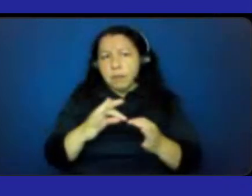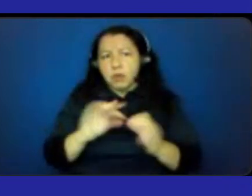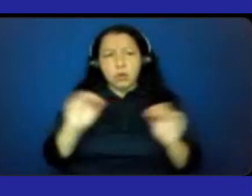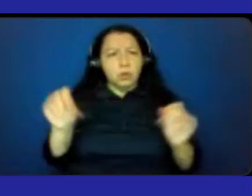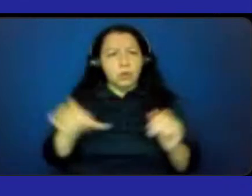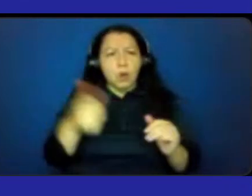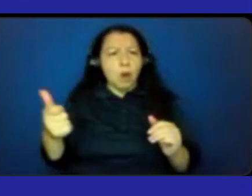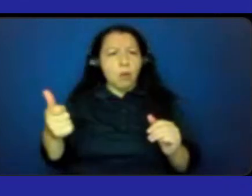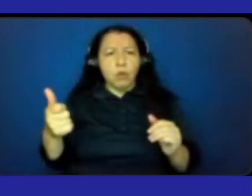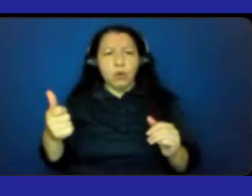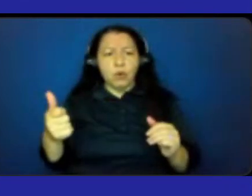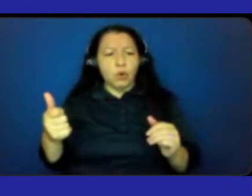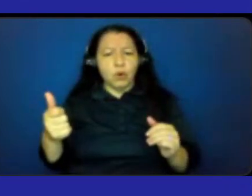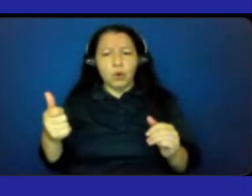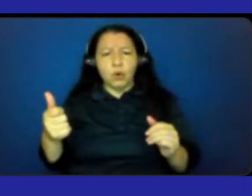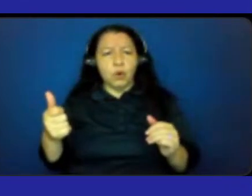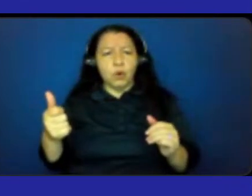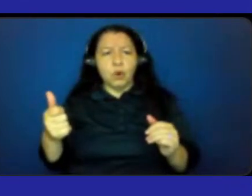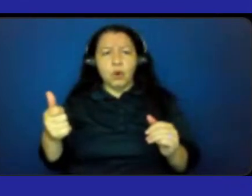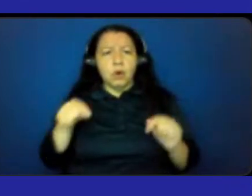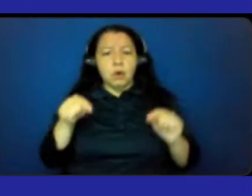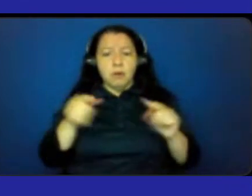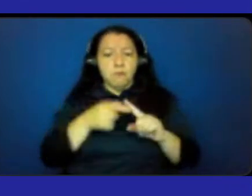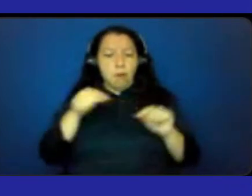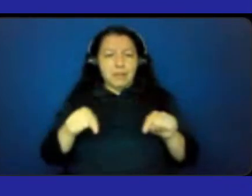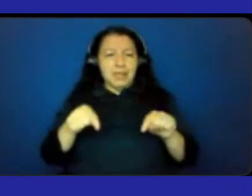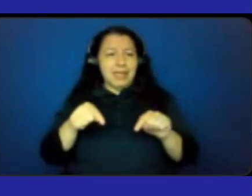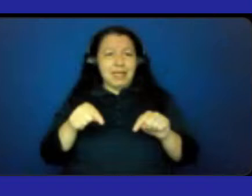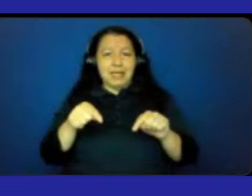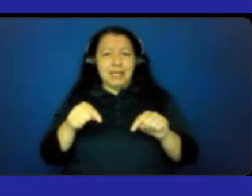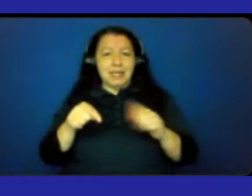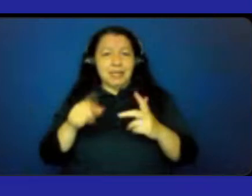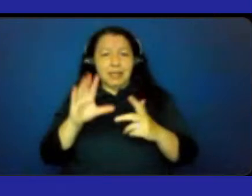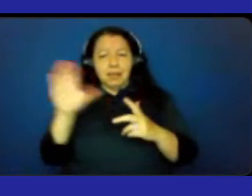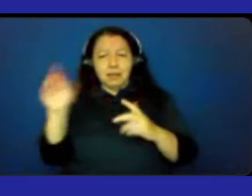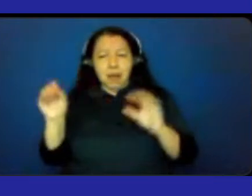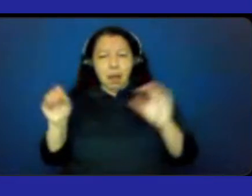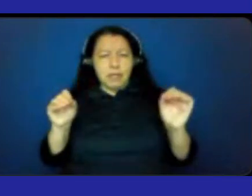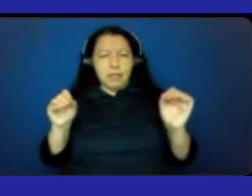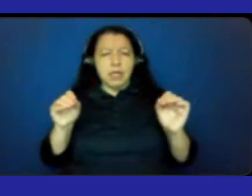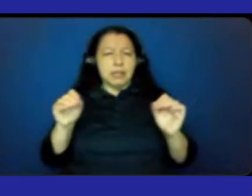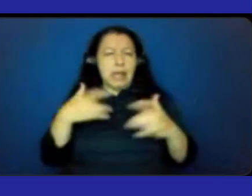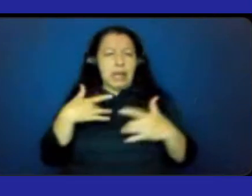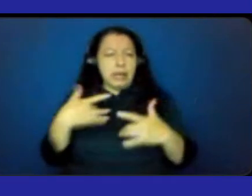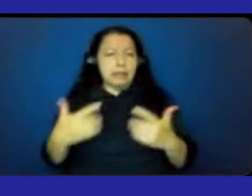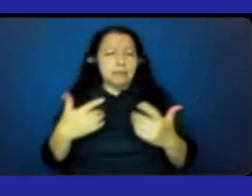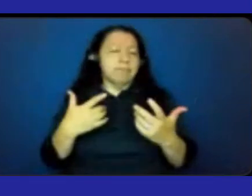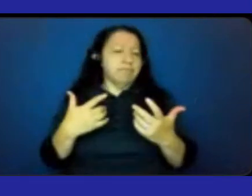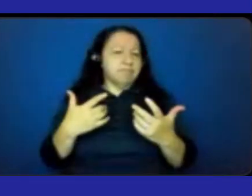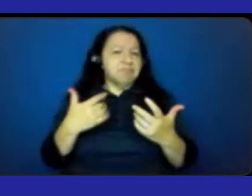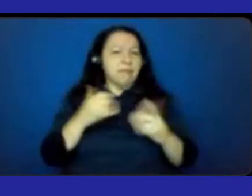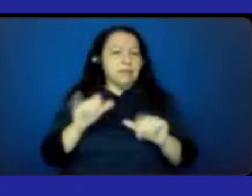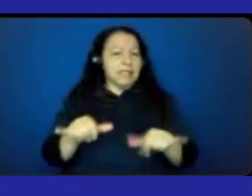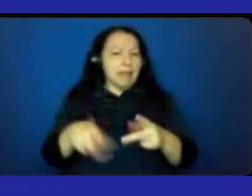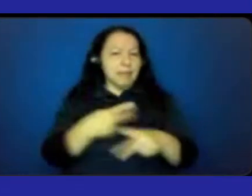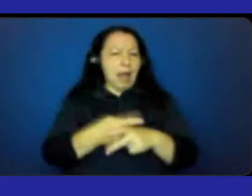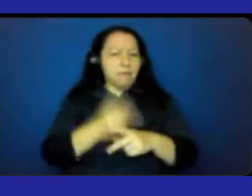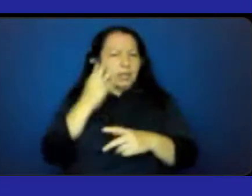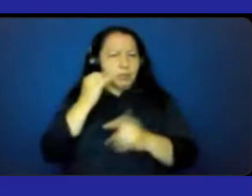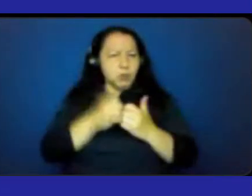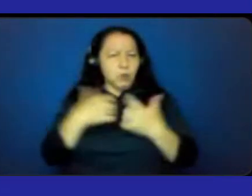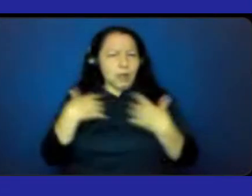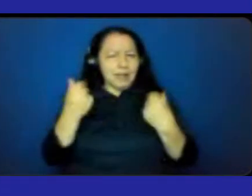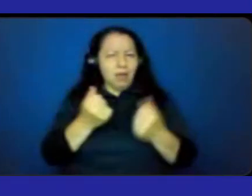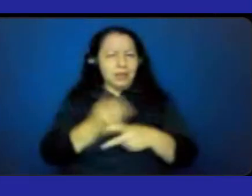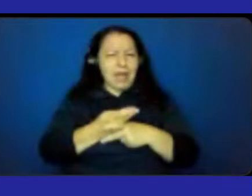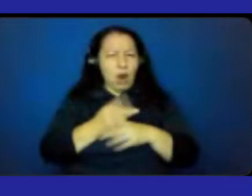other of these agencies that tend to have the same level of experience with healthcare systems. Does Nilag work with any other